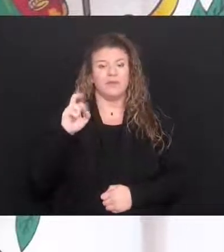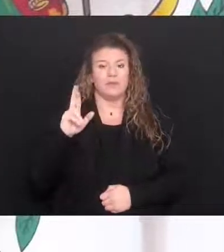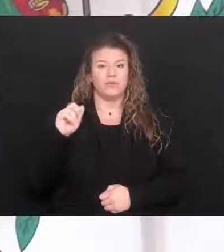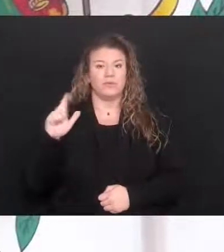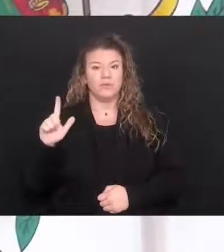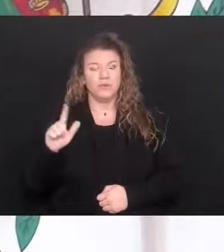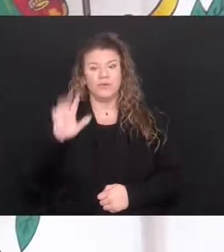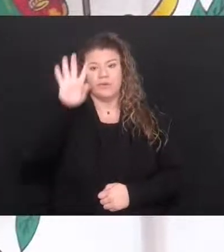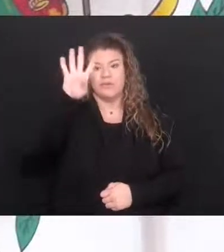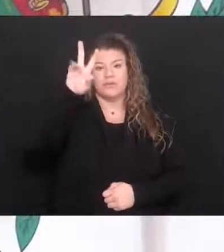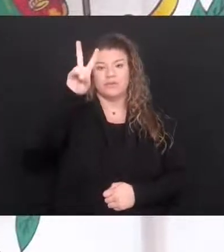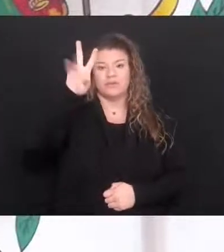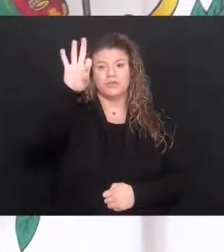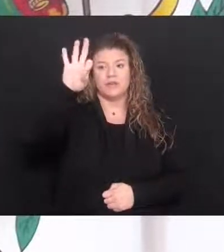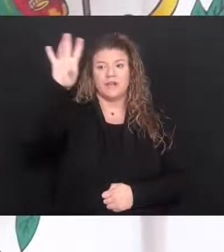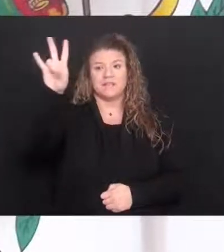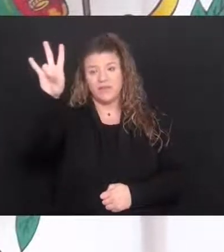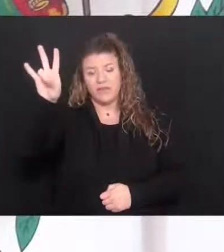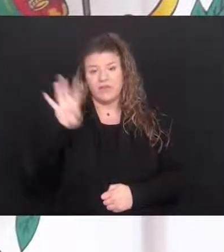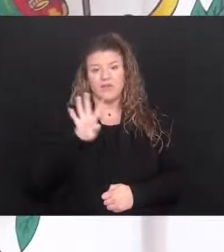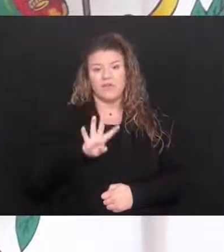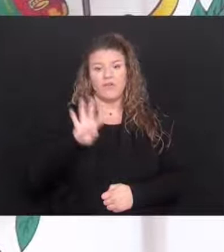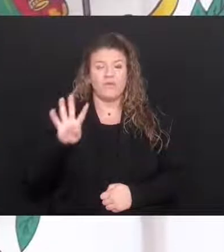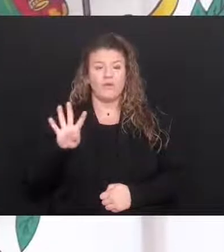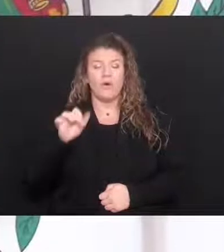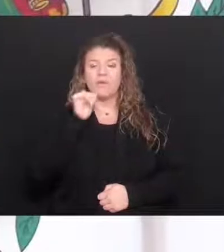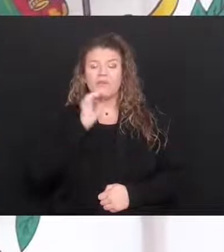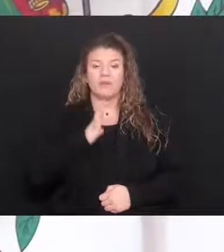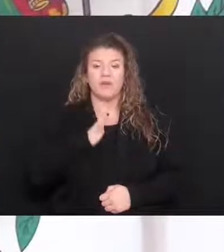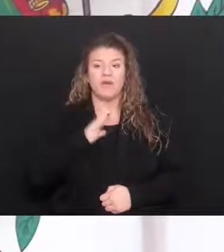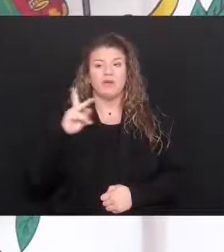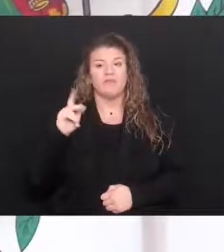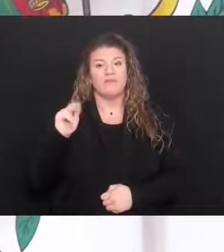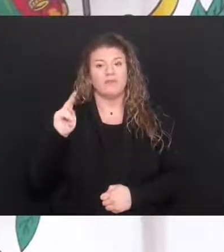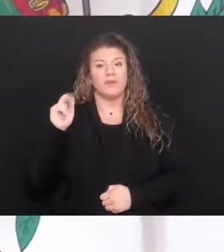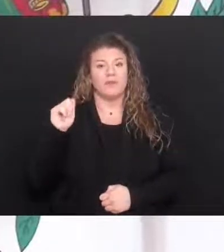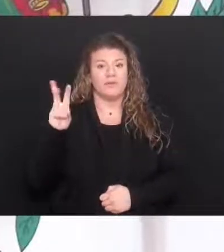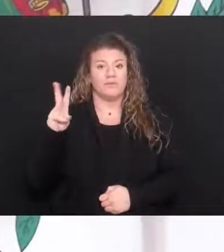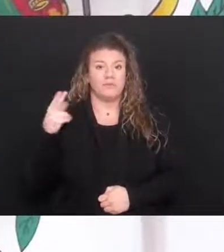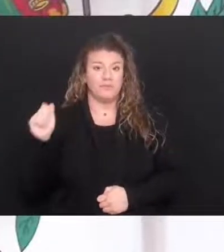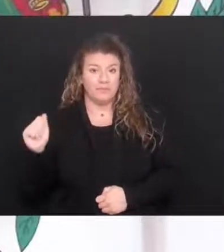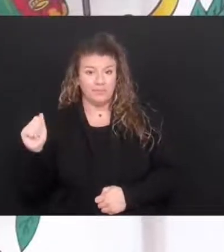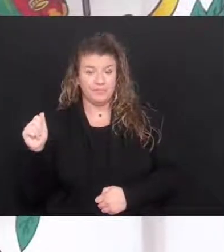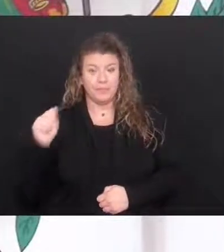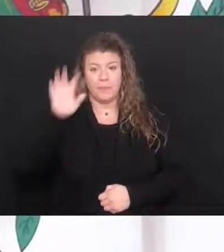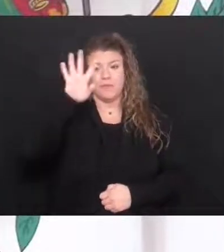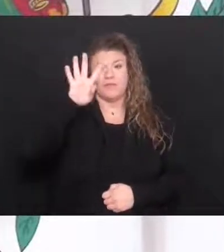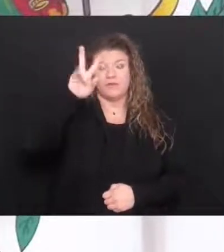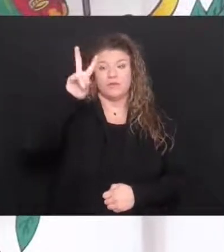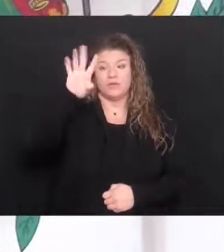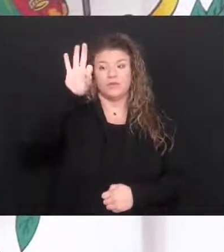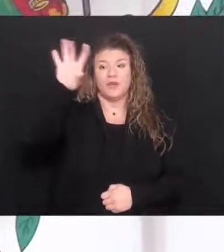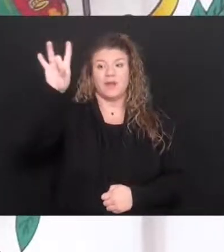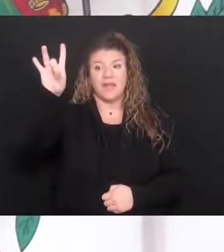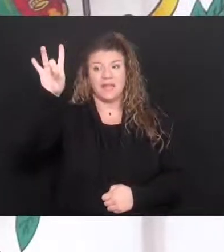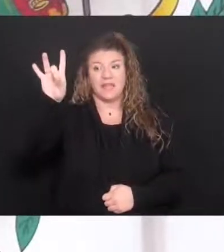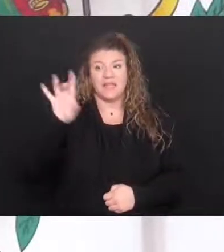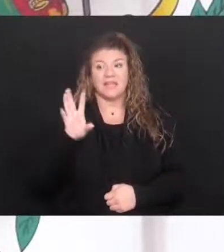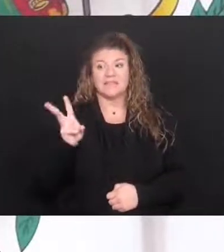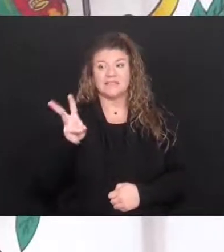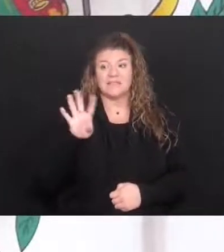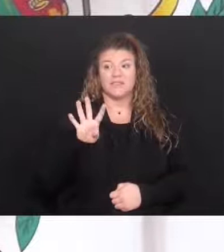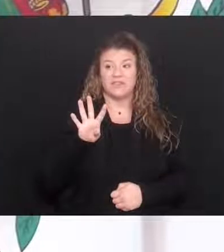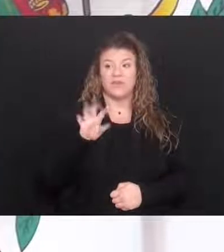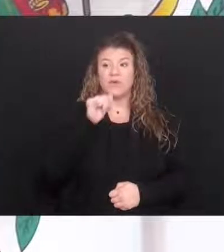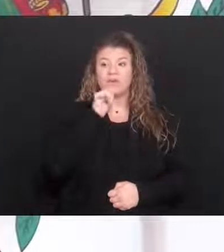The 4,297th death, a 44-year-old female from Kanawha County. The 4,298th death, a